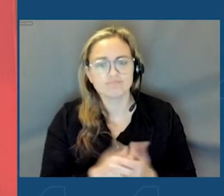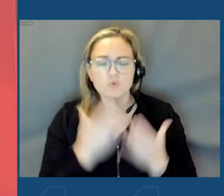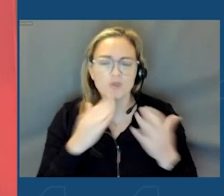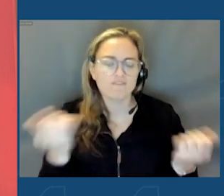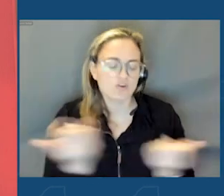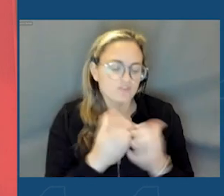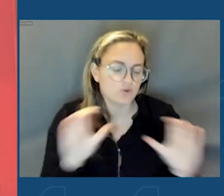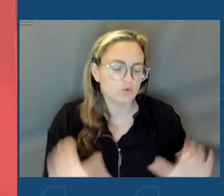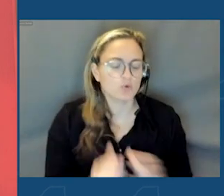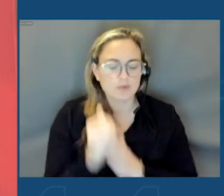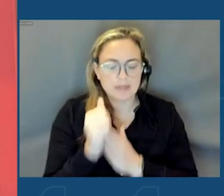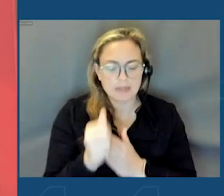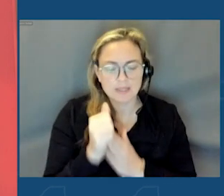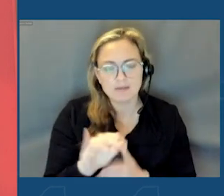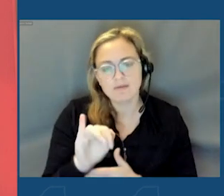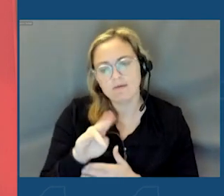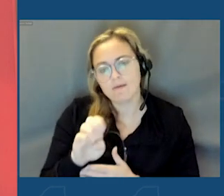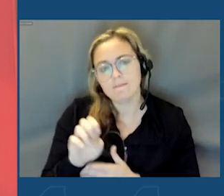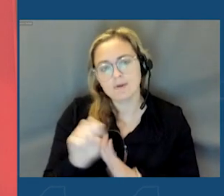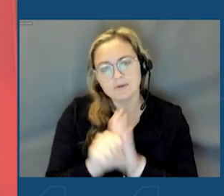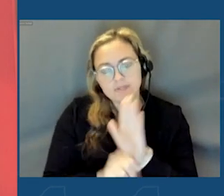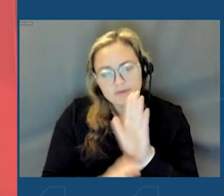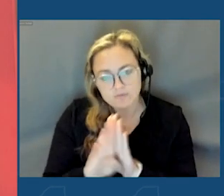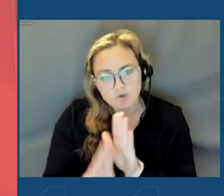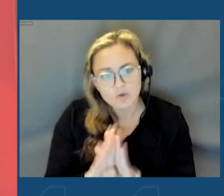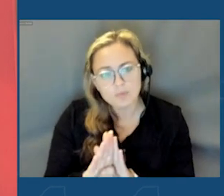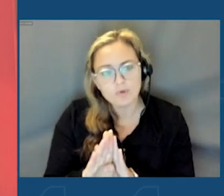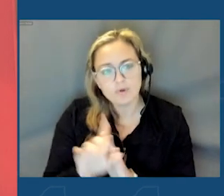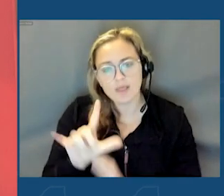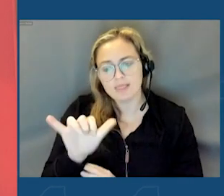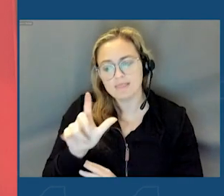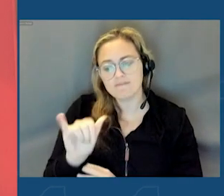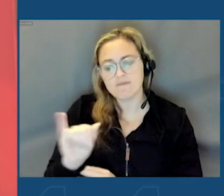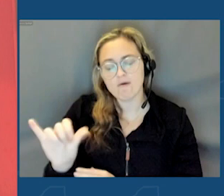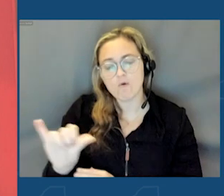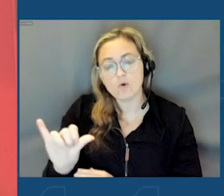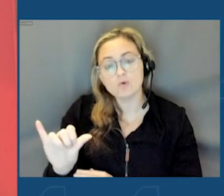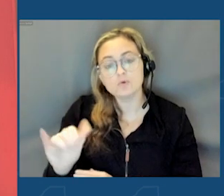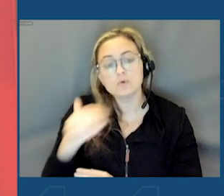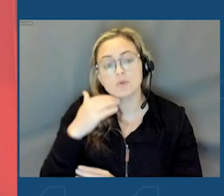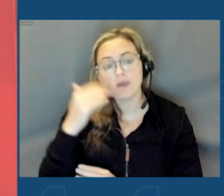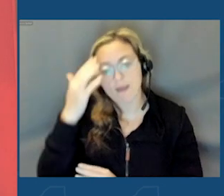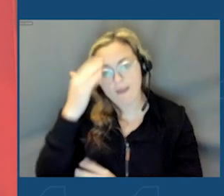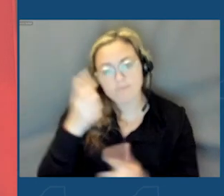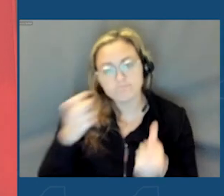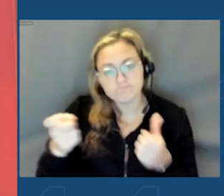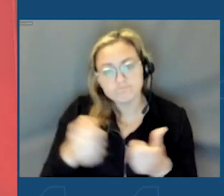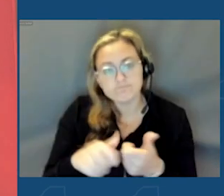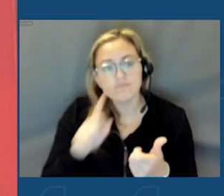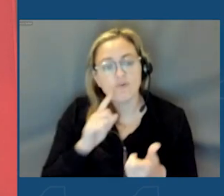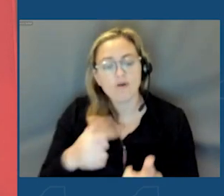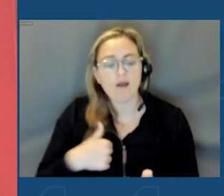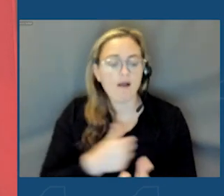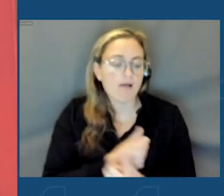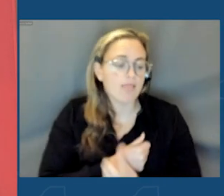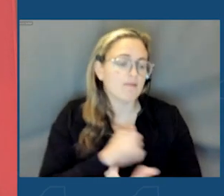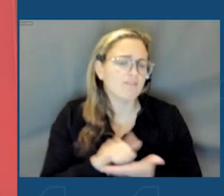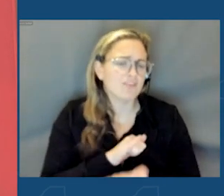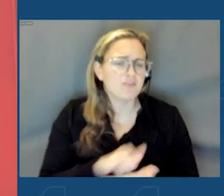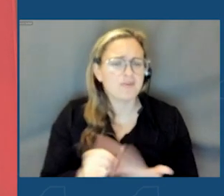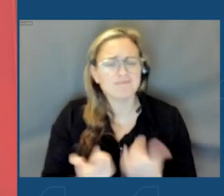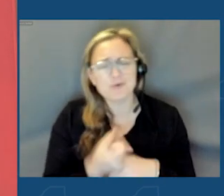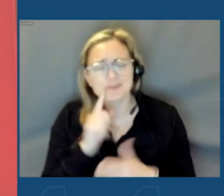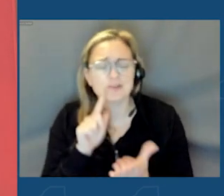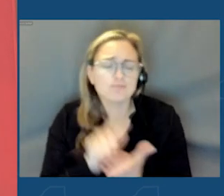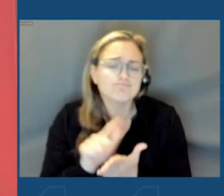as the leader of Empire State Development. Ross Levi, also the head of I Love New York. He makes us fall in love with New York every single